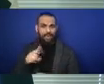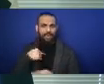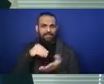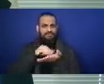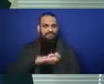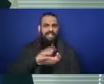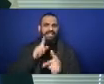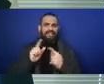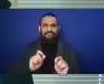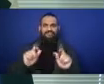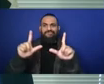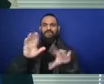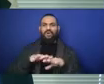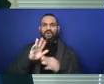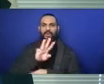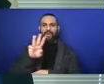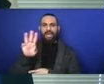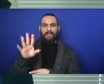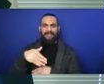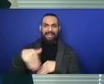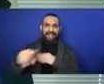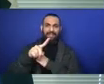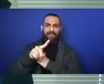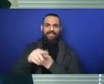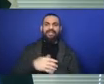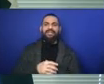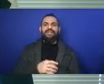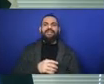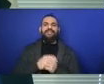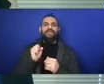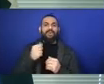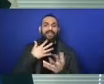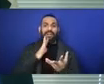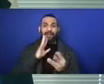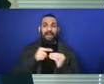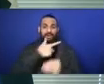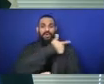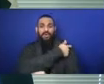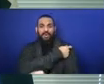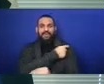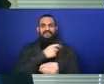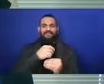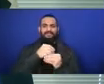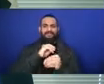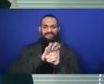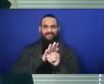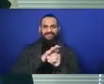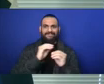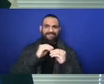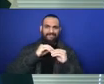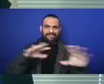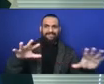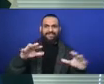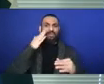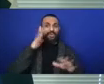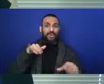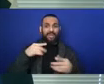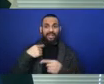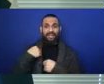week. So first, want to talk a little bit about COVID vaccine distribution. We know that the last year we just